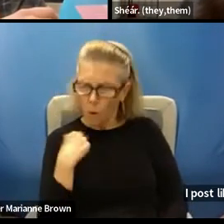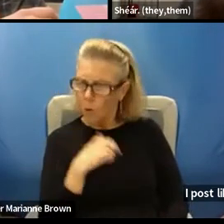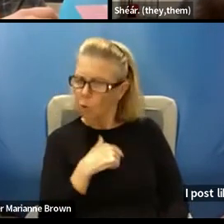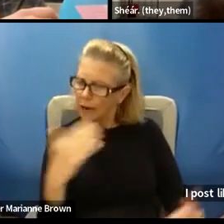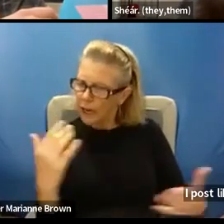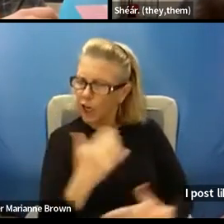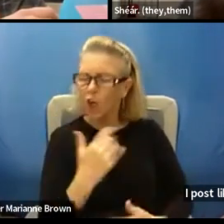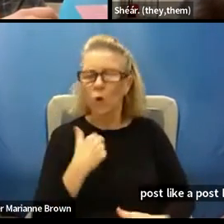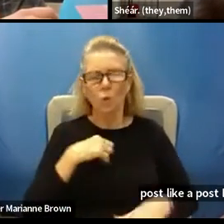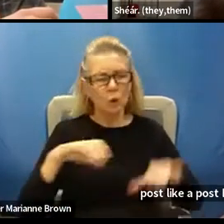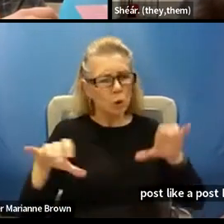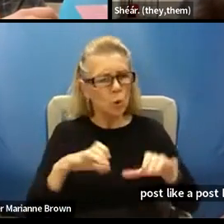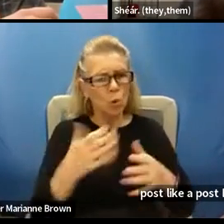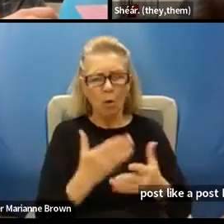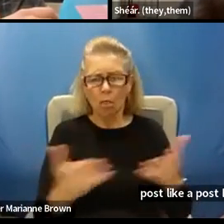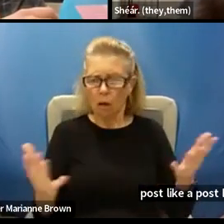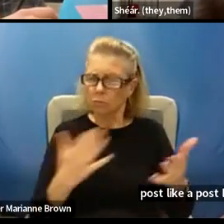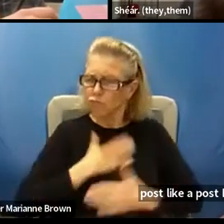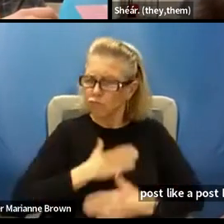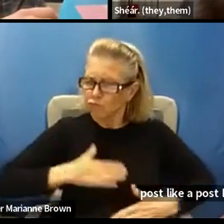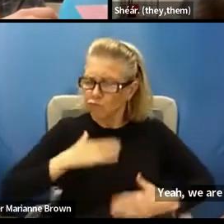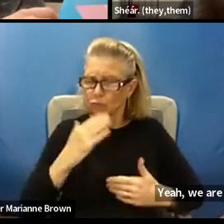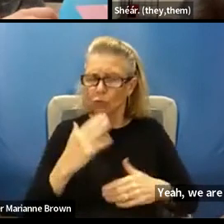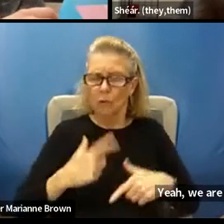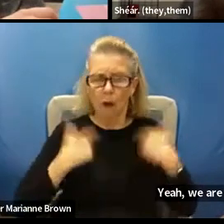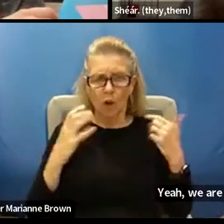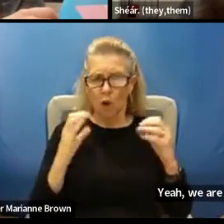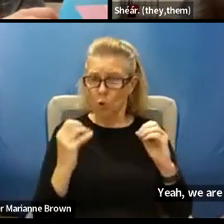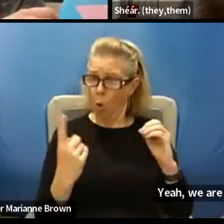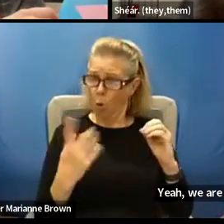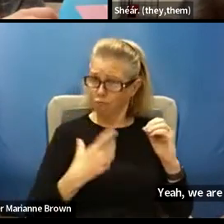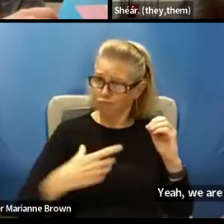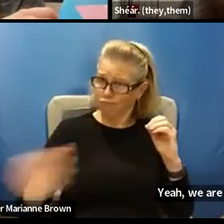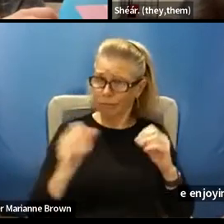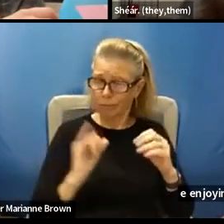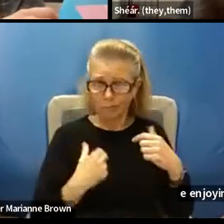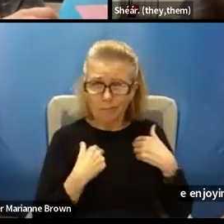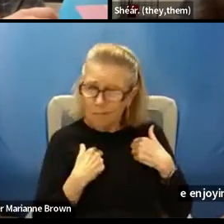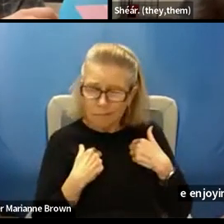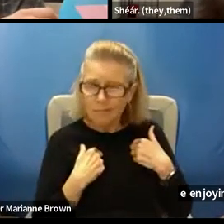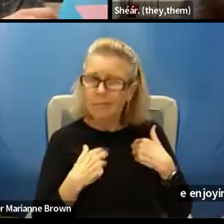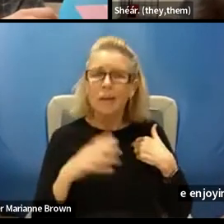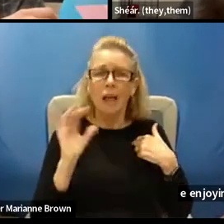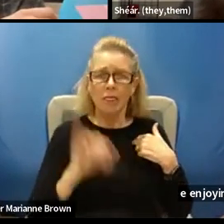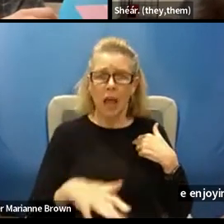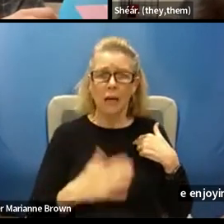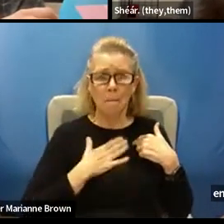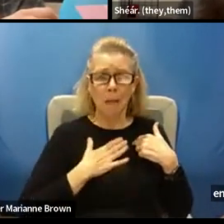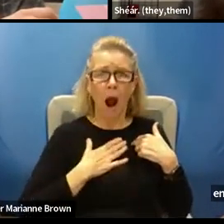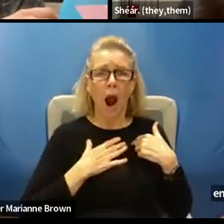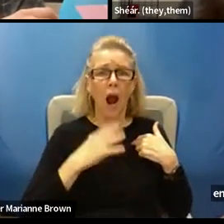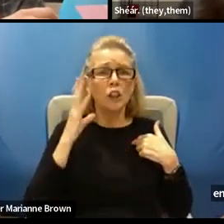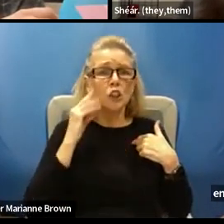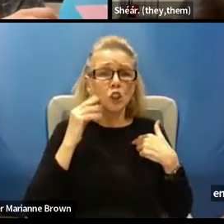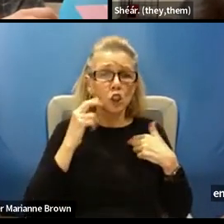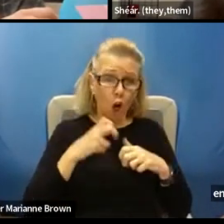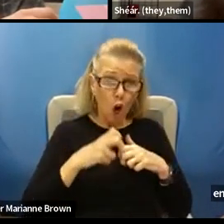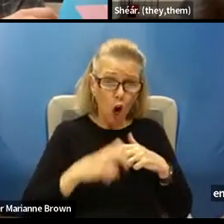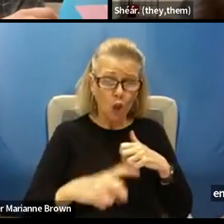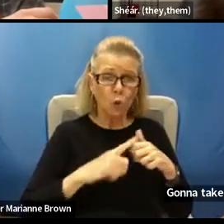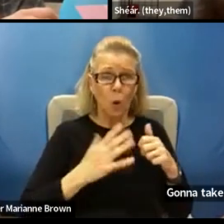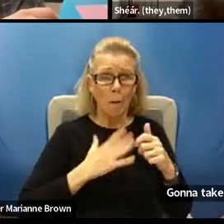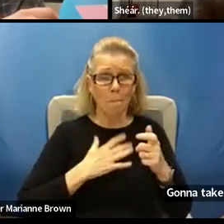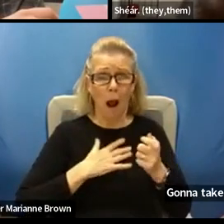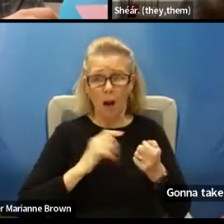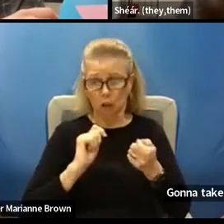here enjoying life and no one is gonna take that from me. This journey of my transition, it has not been easy.